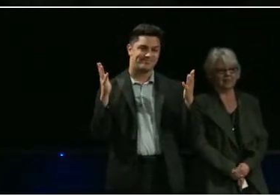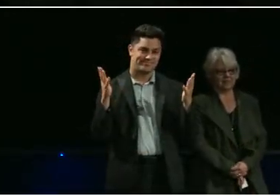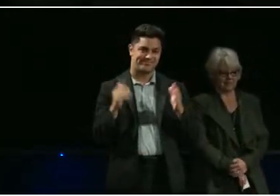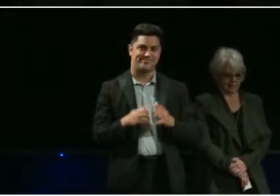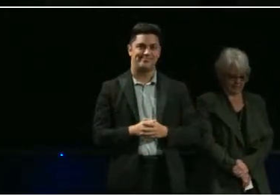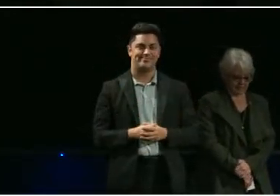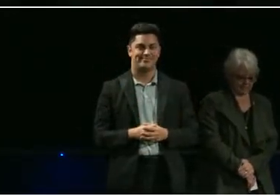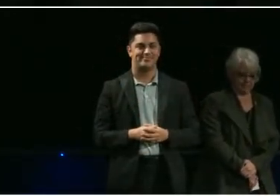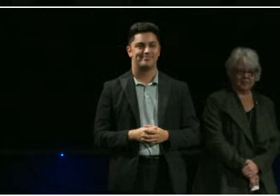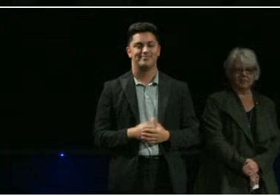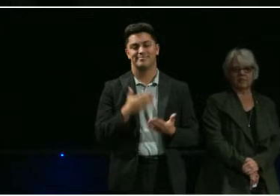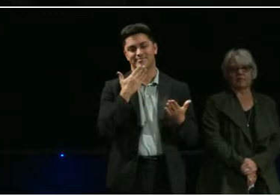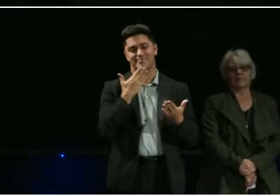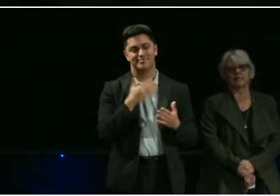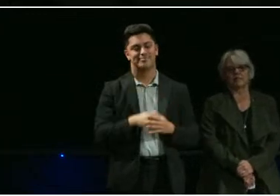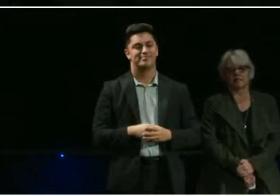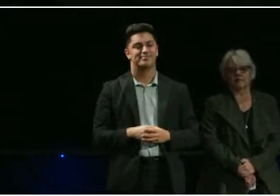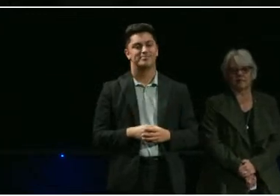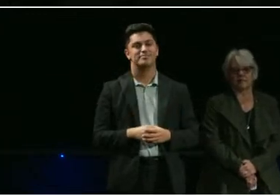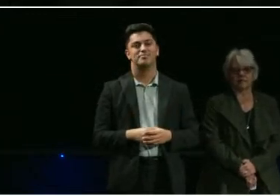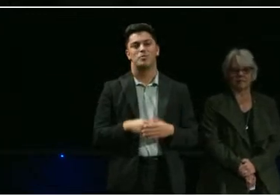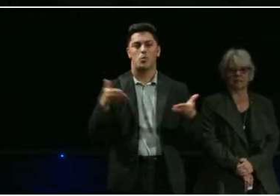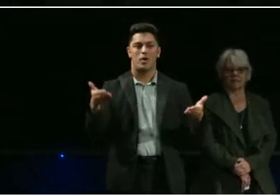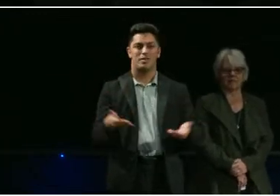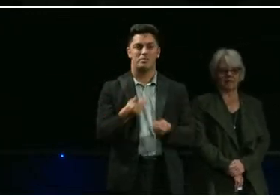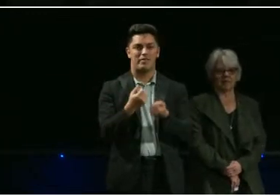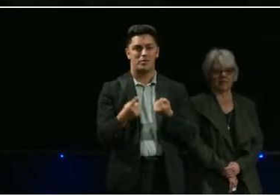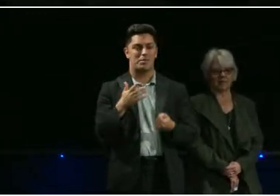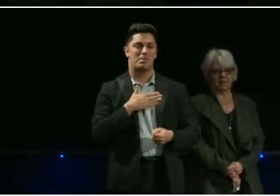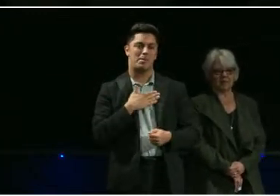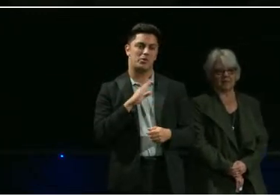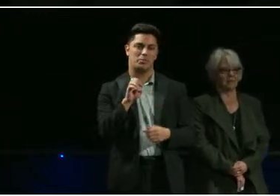Thank you, Jean. Welcome, everyone. I'm just so